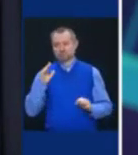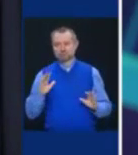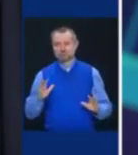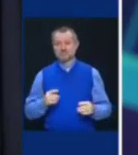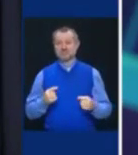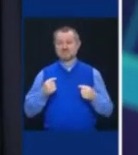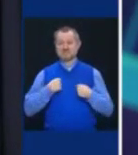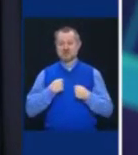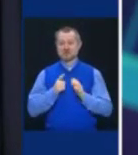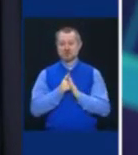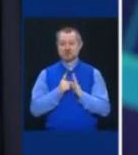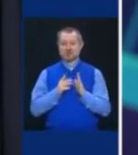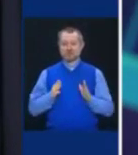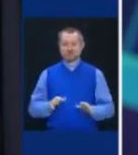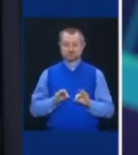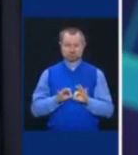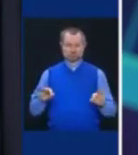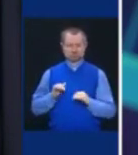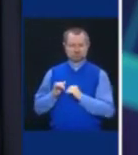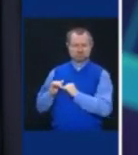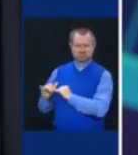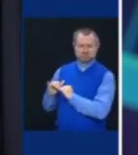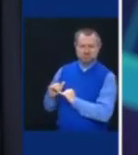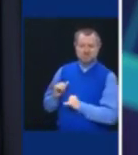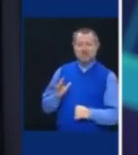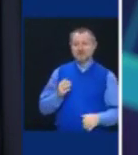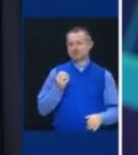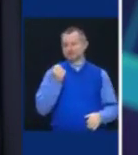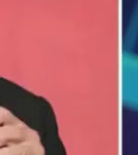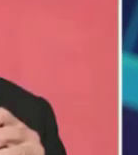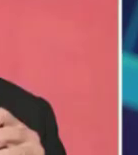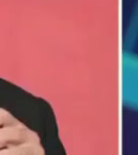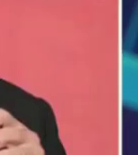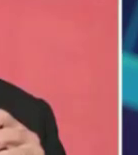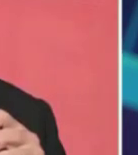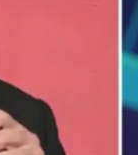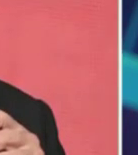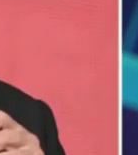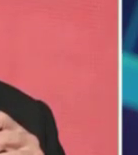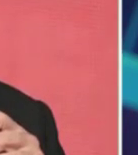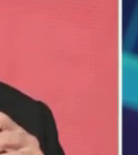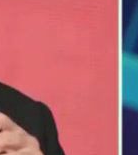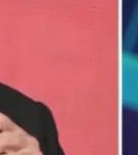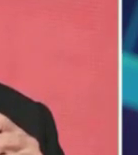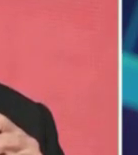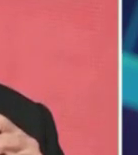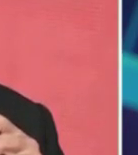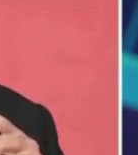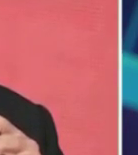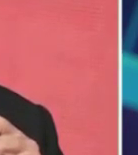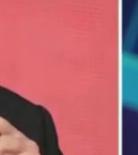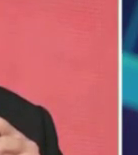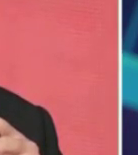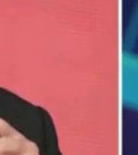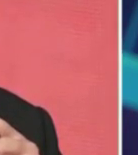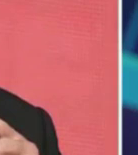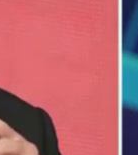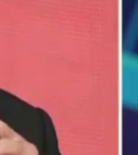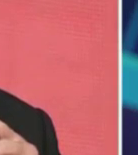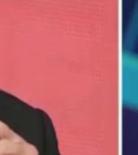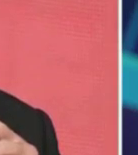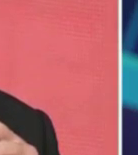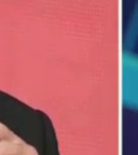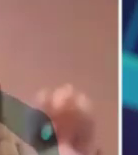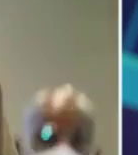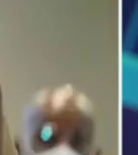tried to cover up his actions throughout the COVID pandemic. He tried to cover up the damage done by what happened in nursing homes,